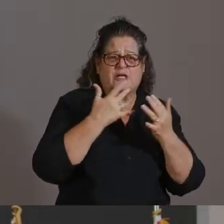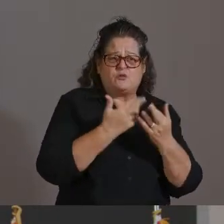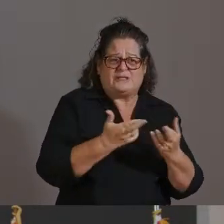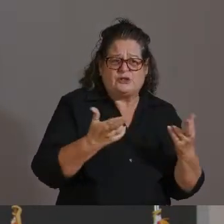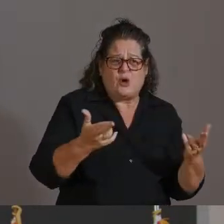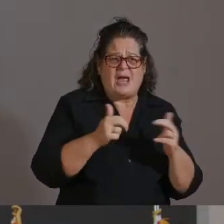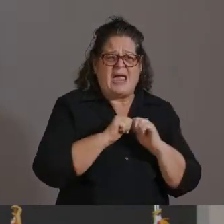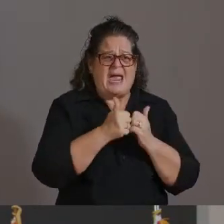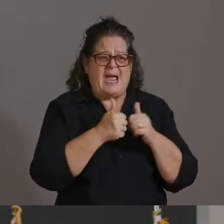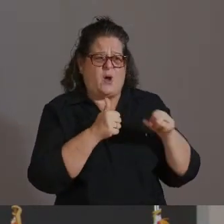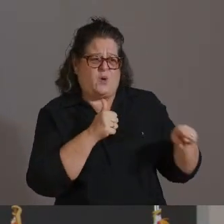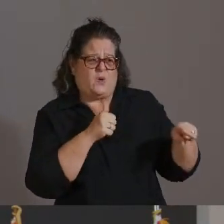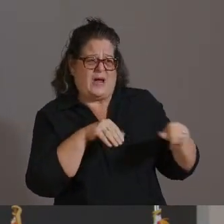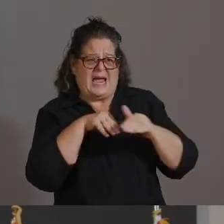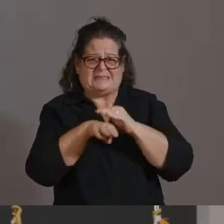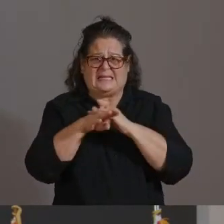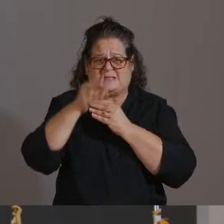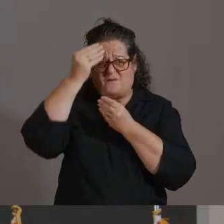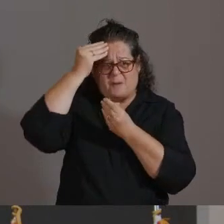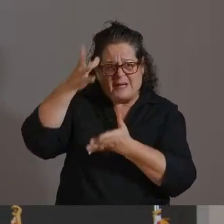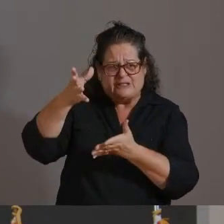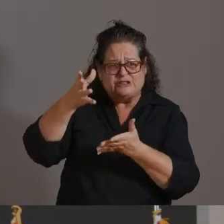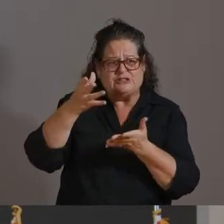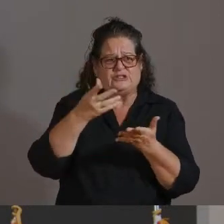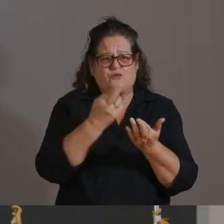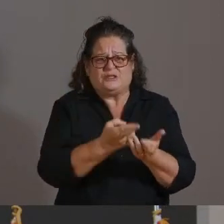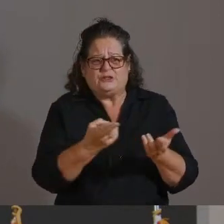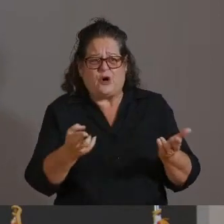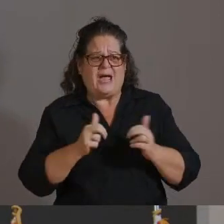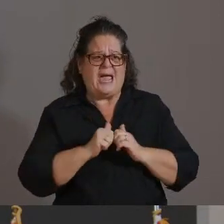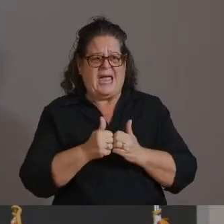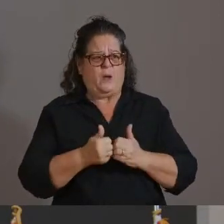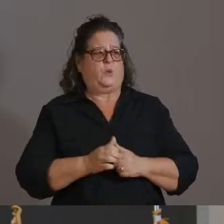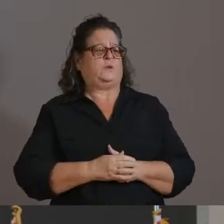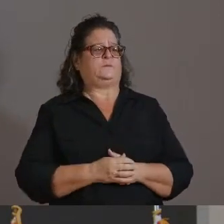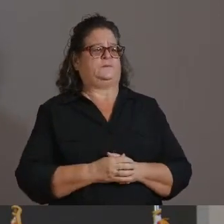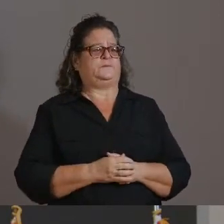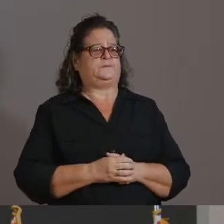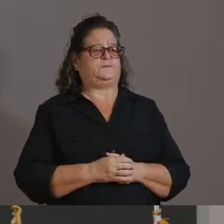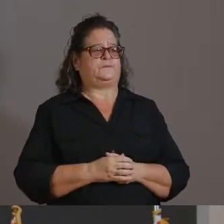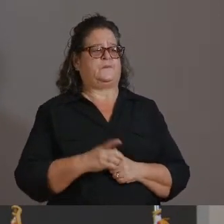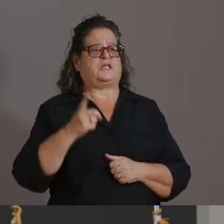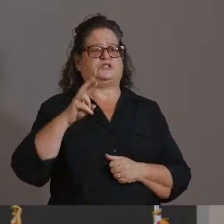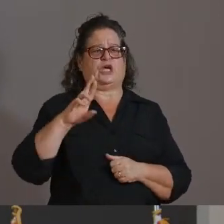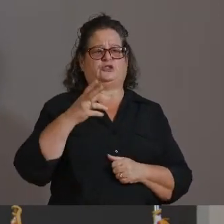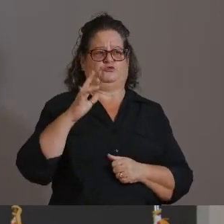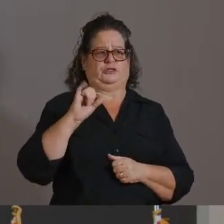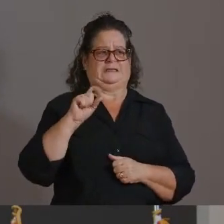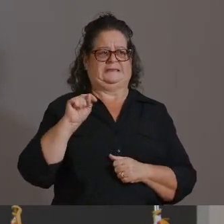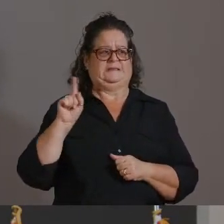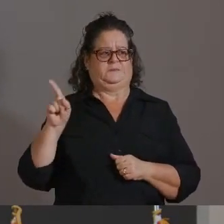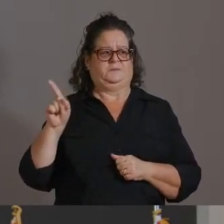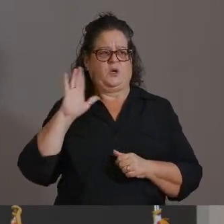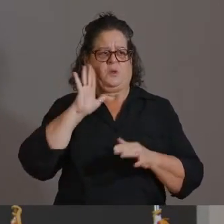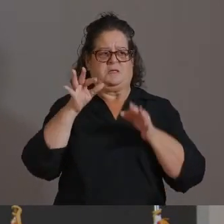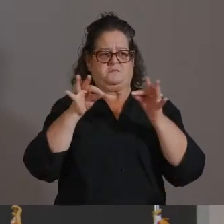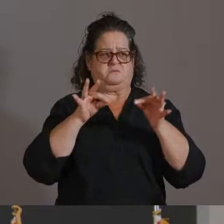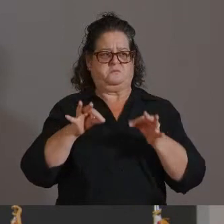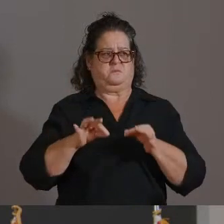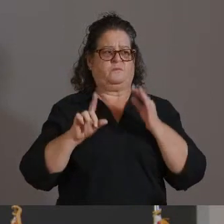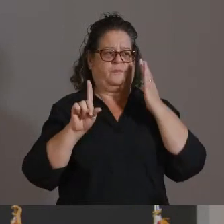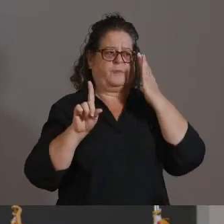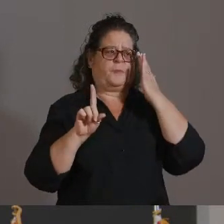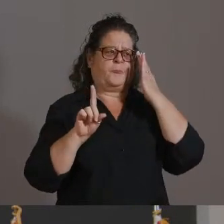So I'm going to let Dr. Chris handle some of the details, and it will all be spelled out on the website, but it's that the cost should not